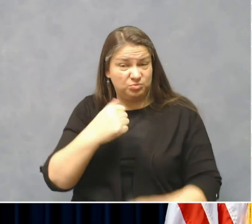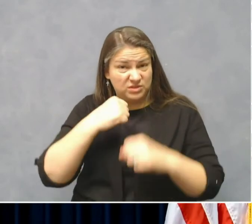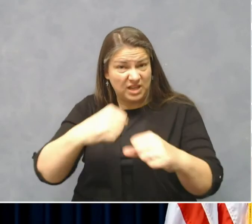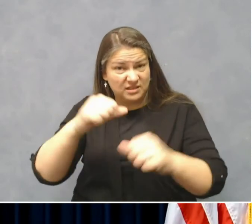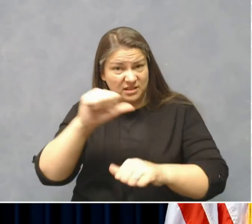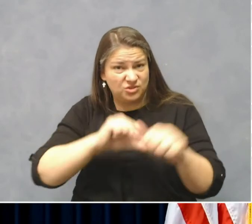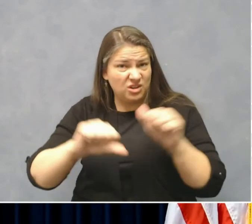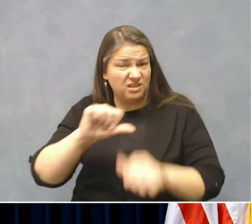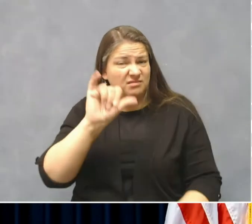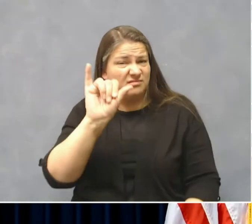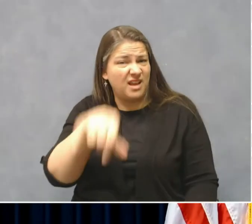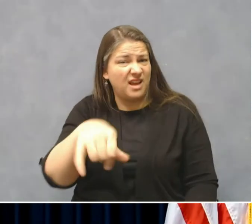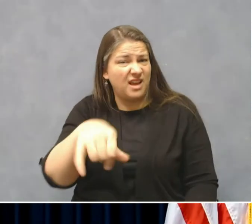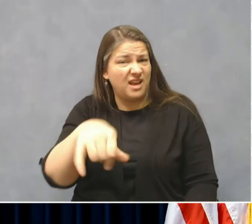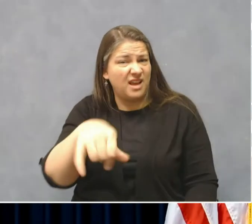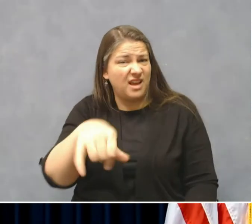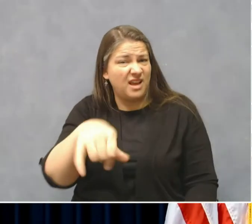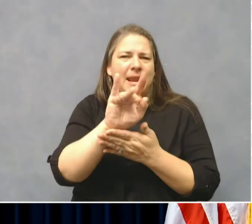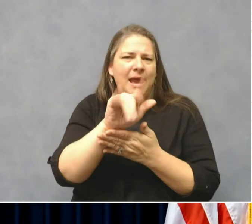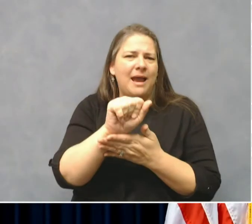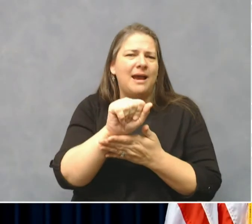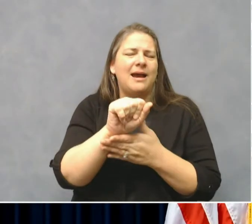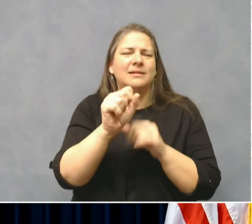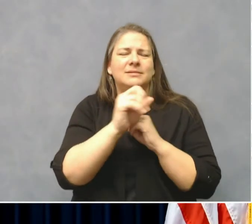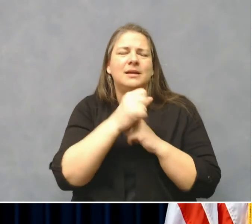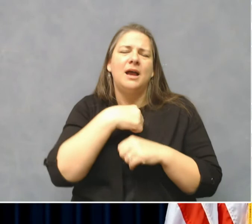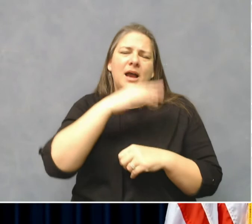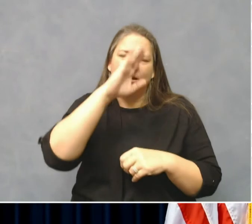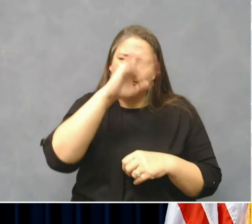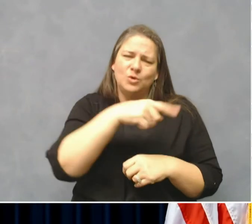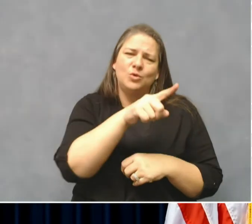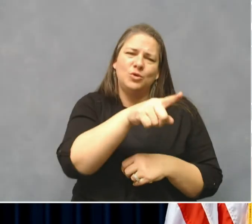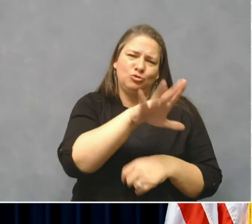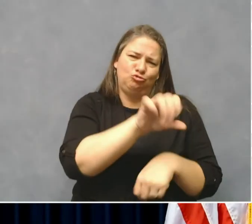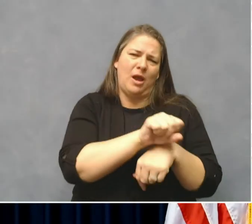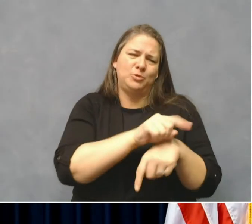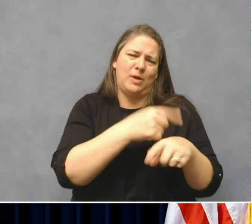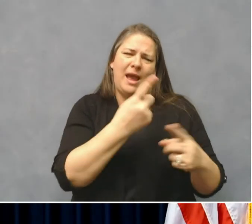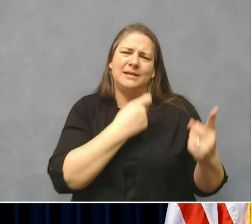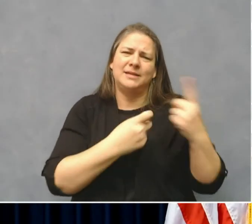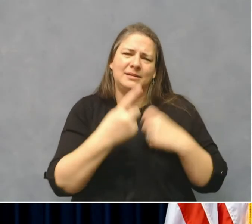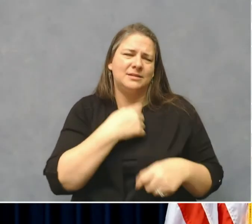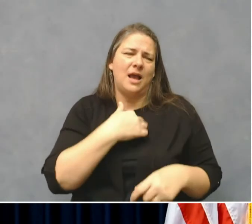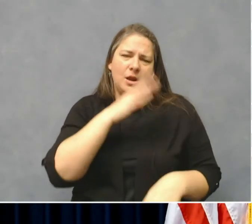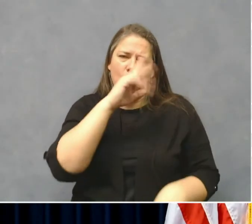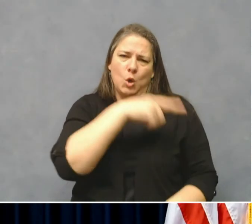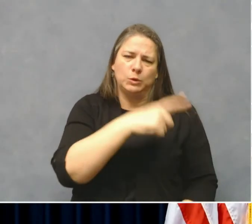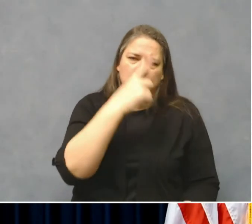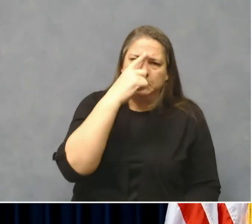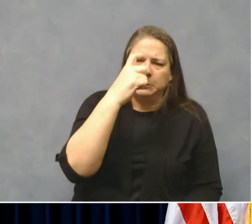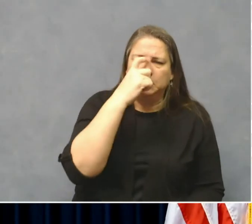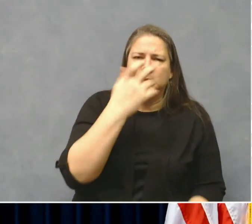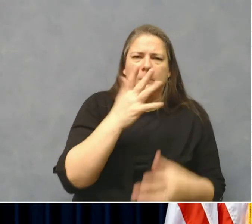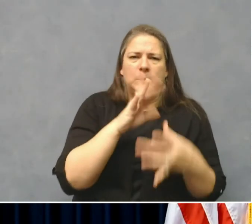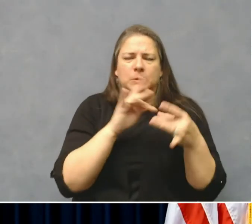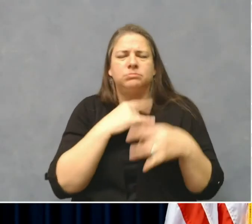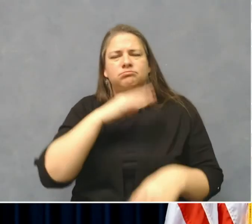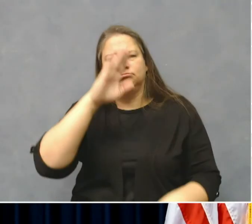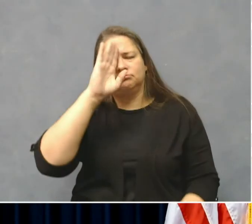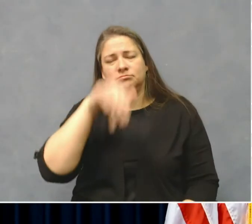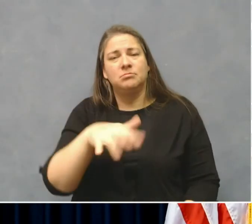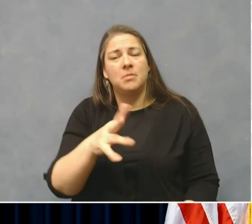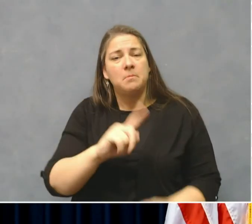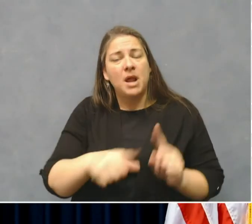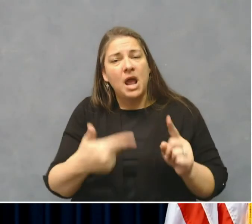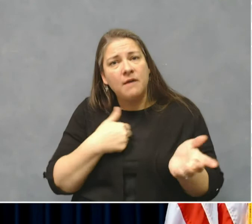the media, and it's your job to, but there is certain facts and certain truth and certain danger out there